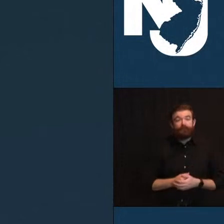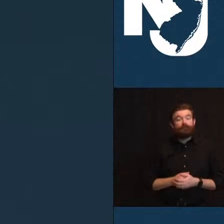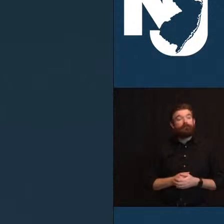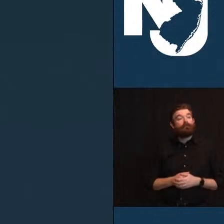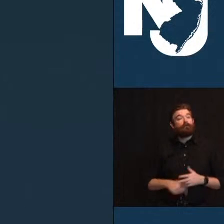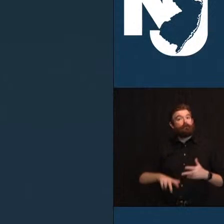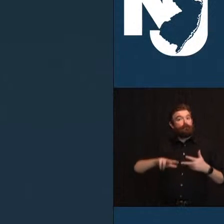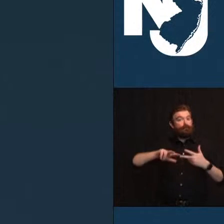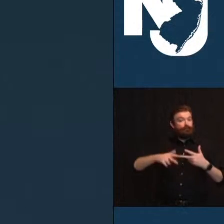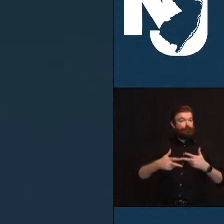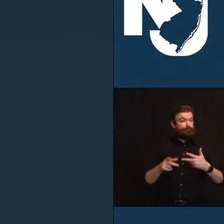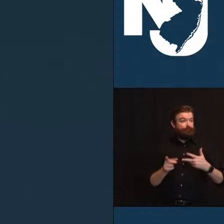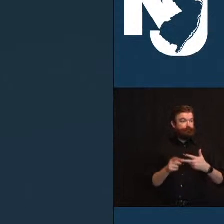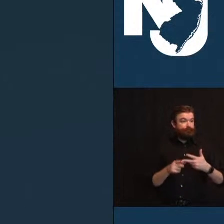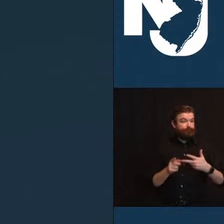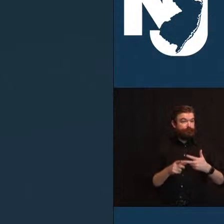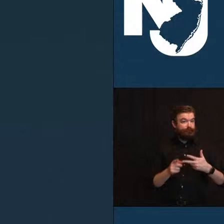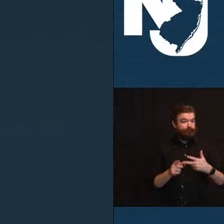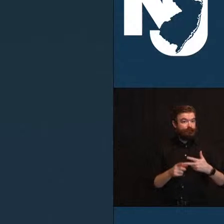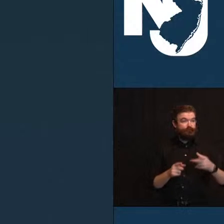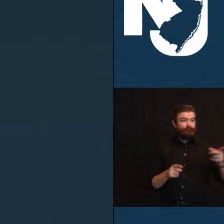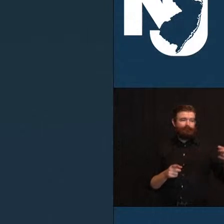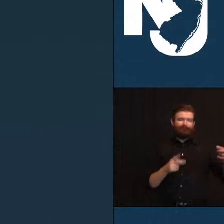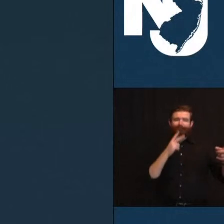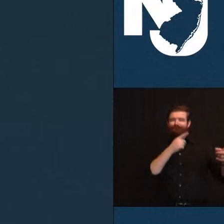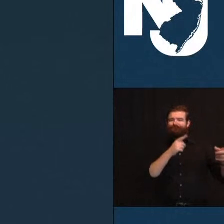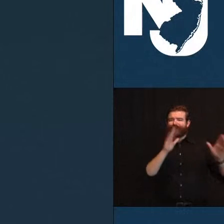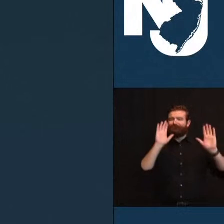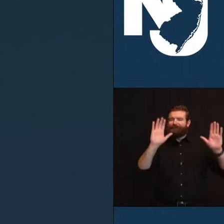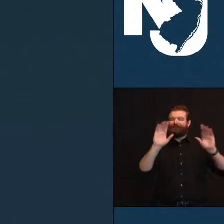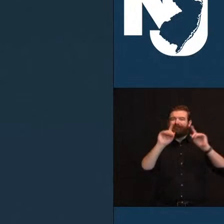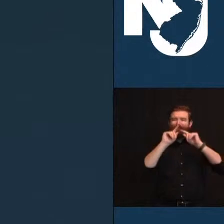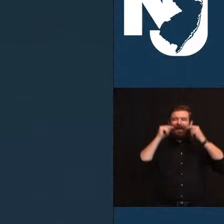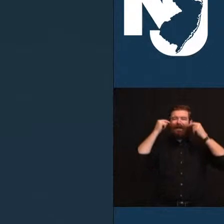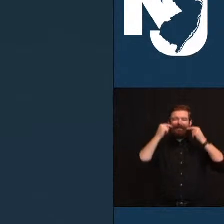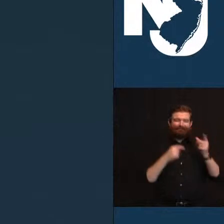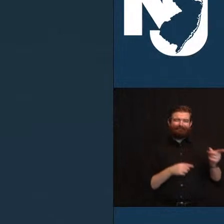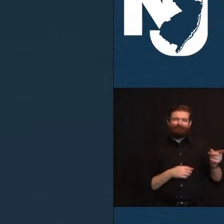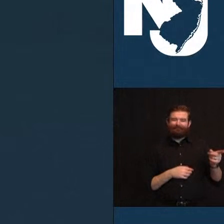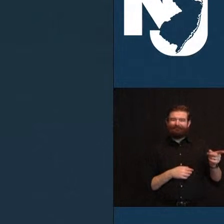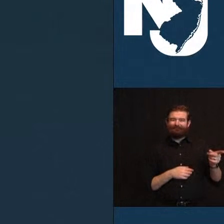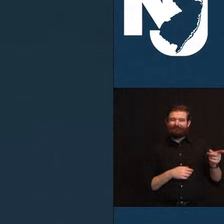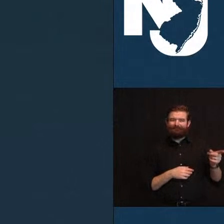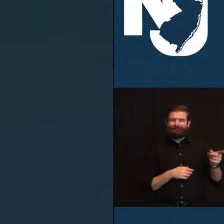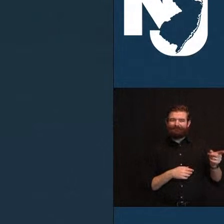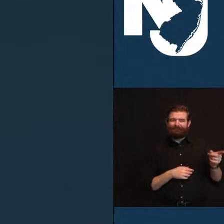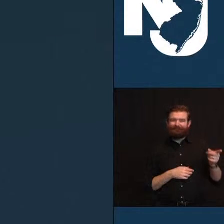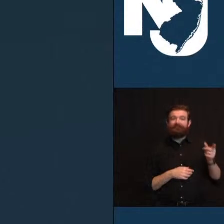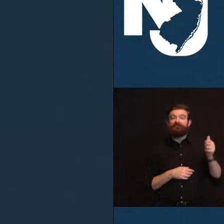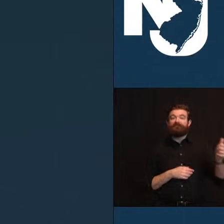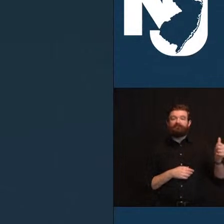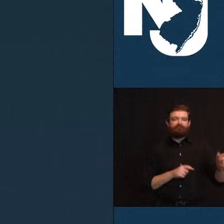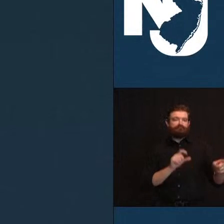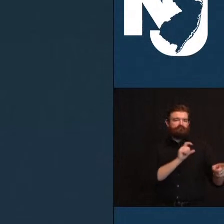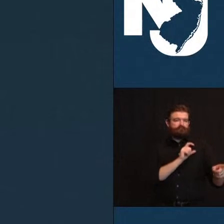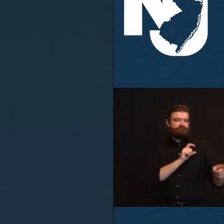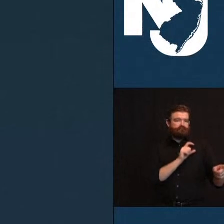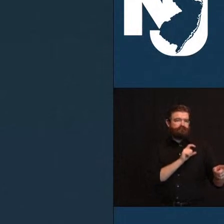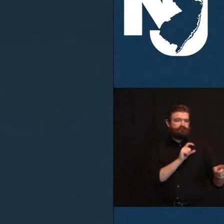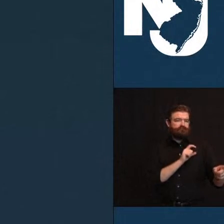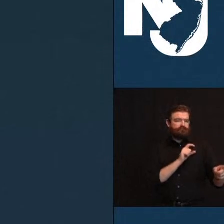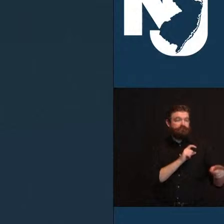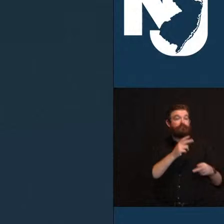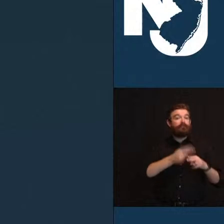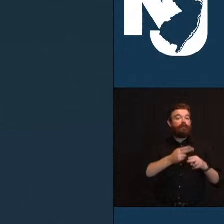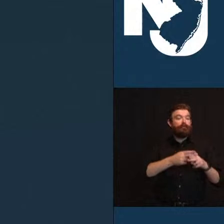his life, another great smile, to public service, Senior Correctional Police Officer Eric Whitaker. Eric passed